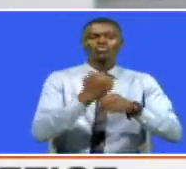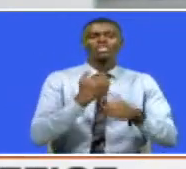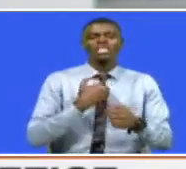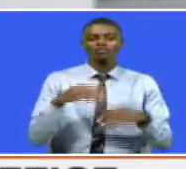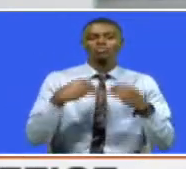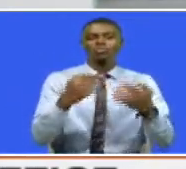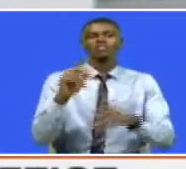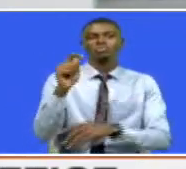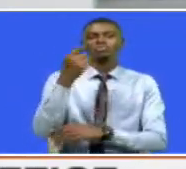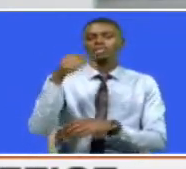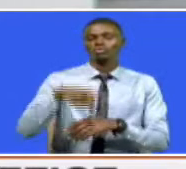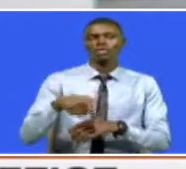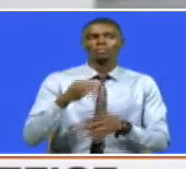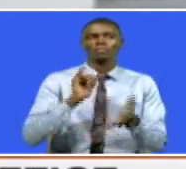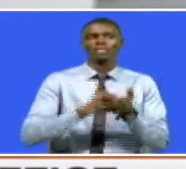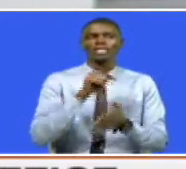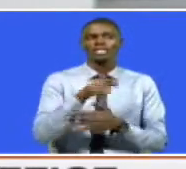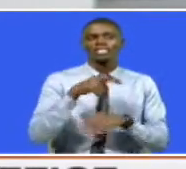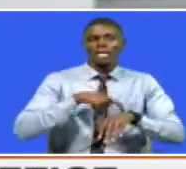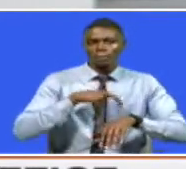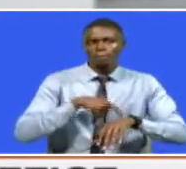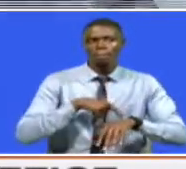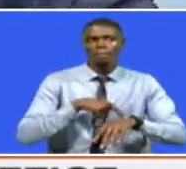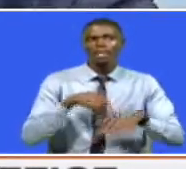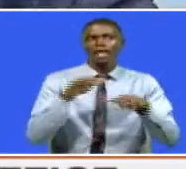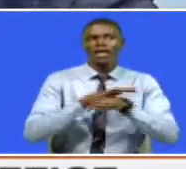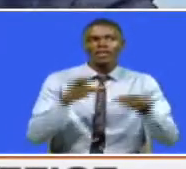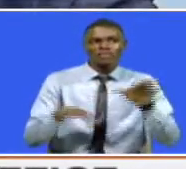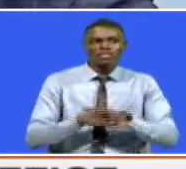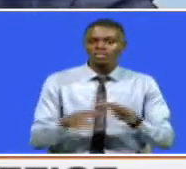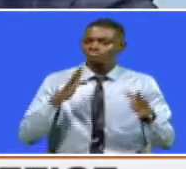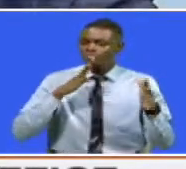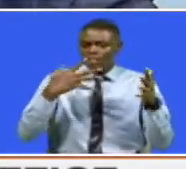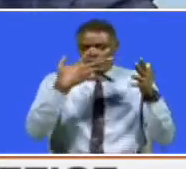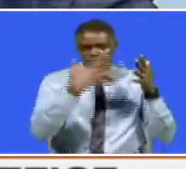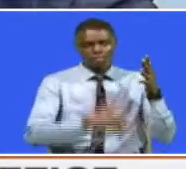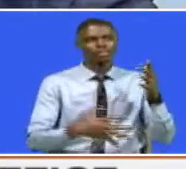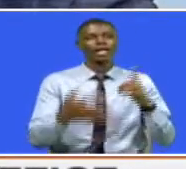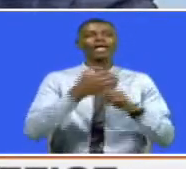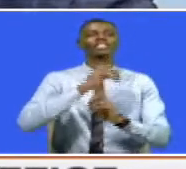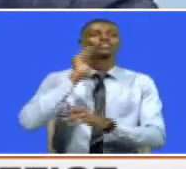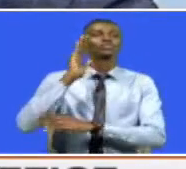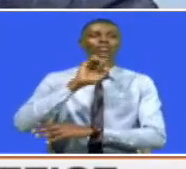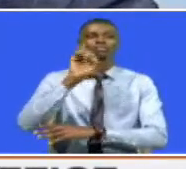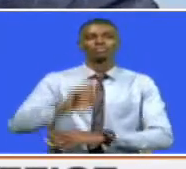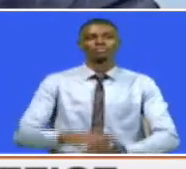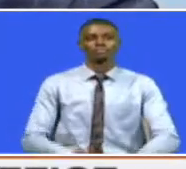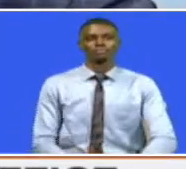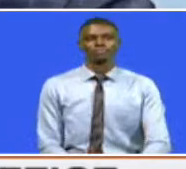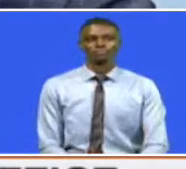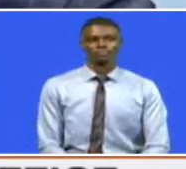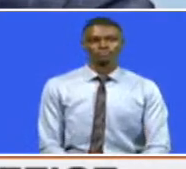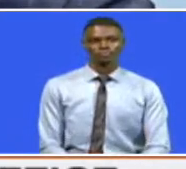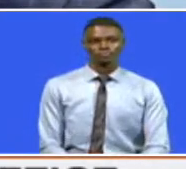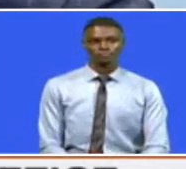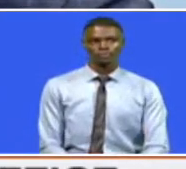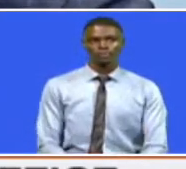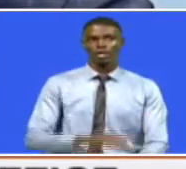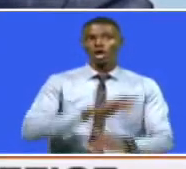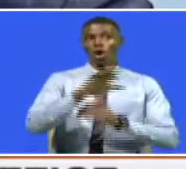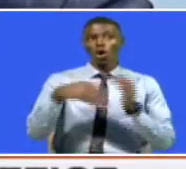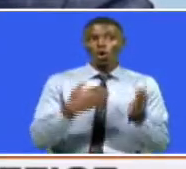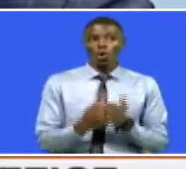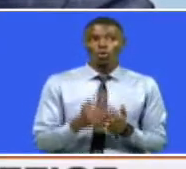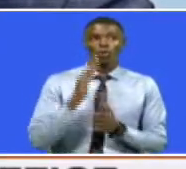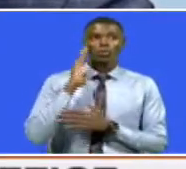give to Kenyans today that this time everything that you've talked about can actually be realized? All this should be